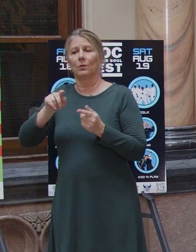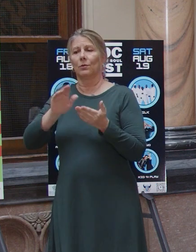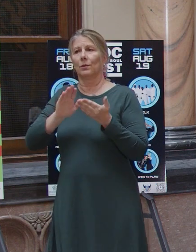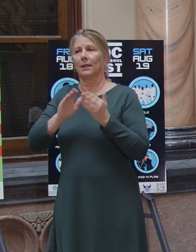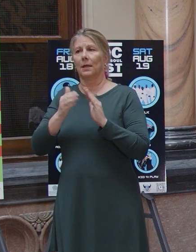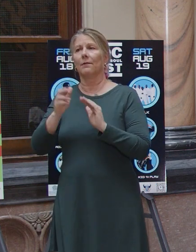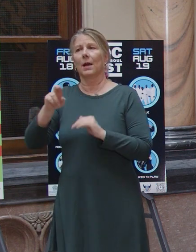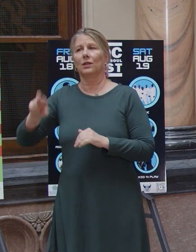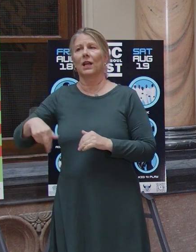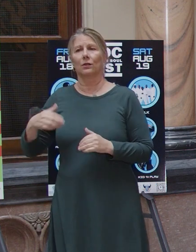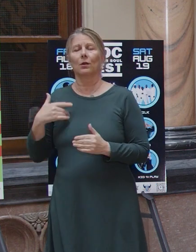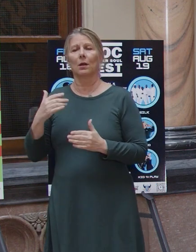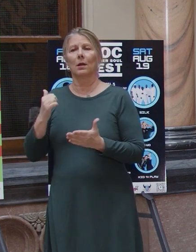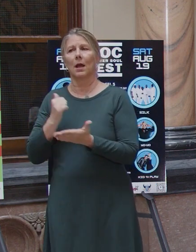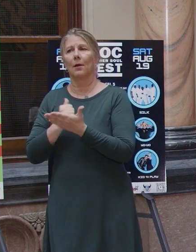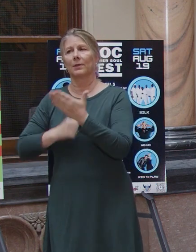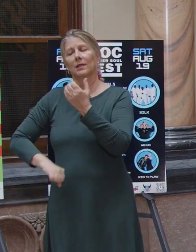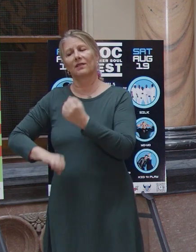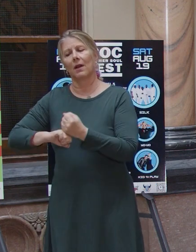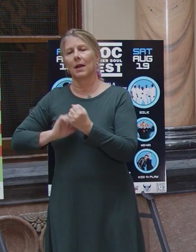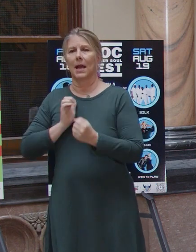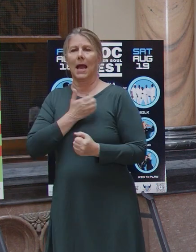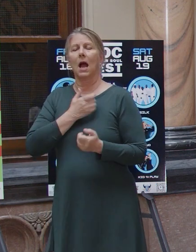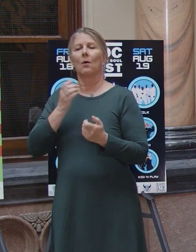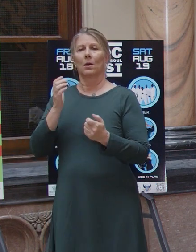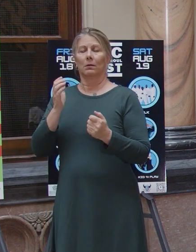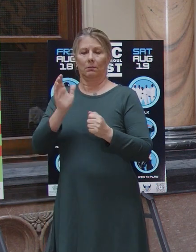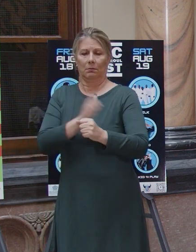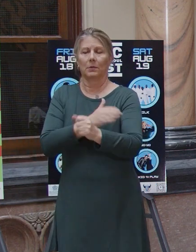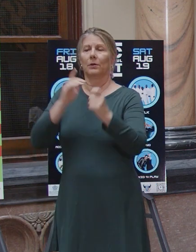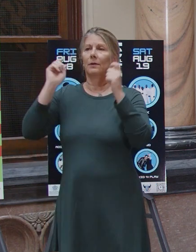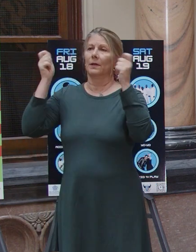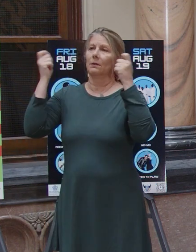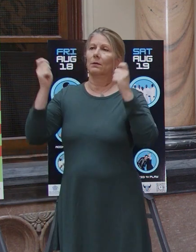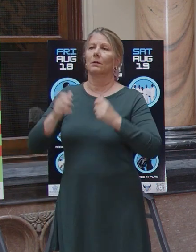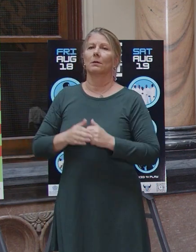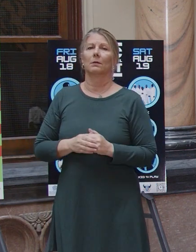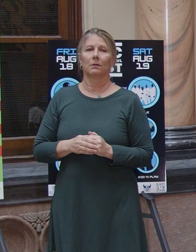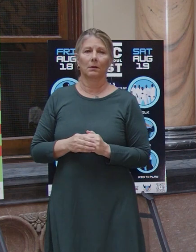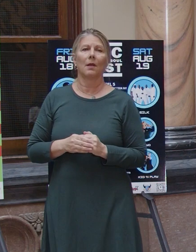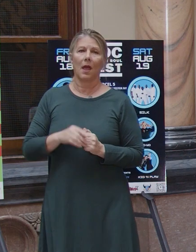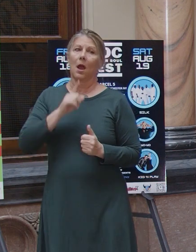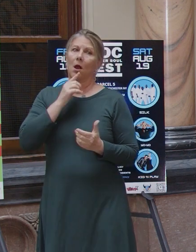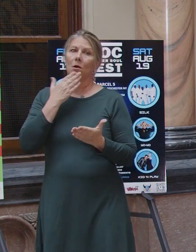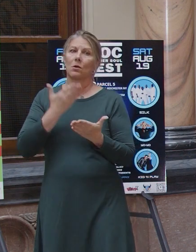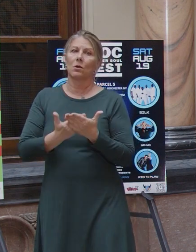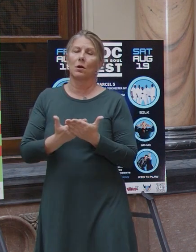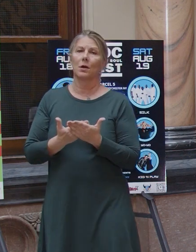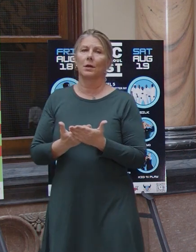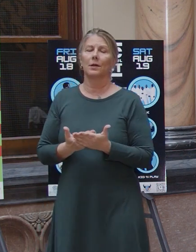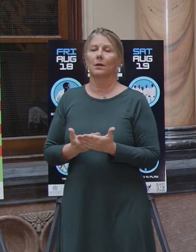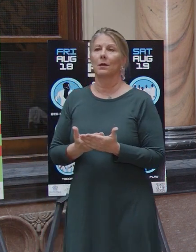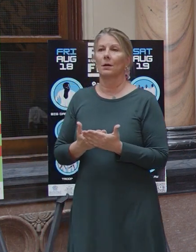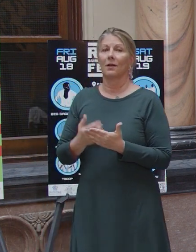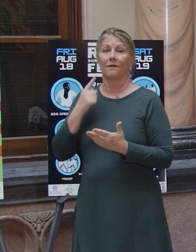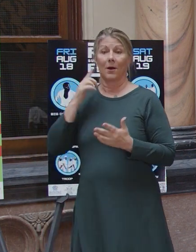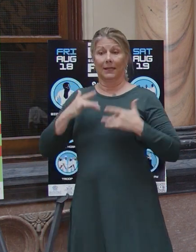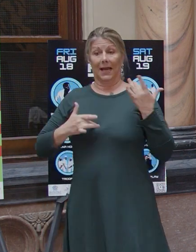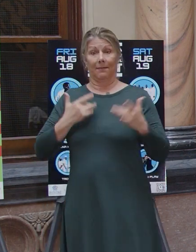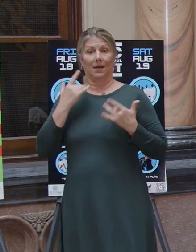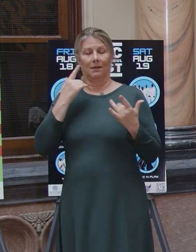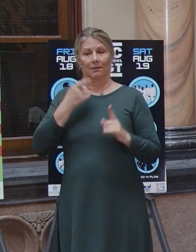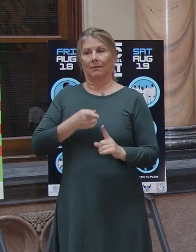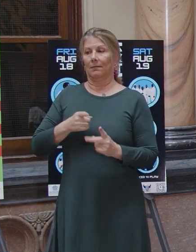bottom line is, these festivals, not only are they good for fun and generating excitement in the community, but from a dollars and cents standpoint, they